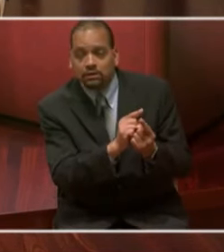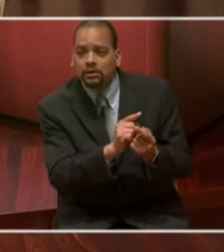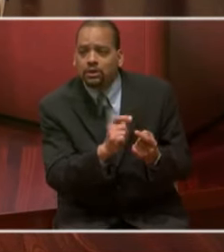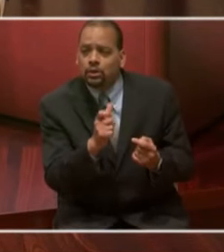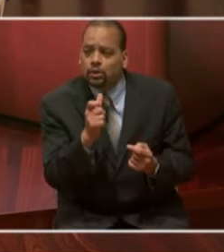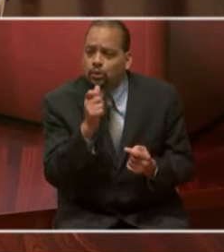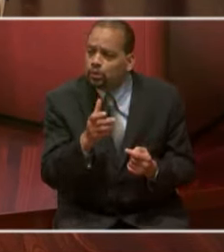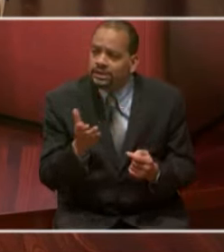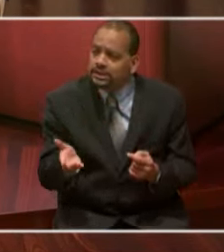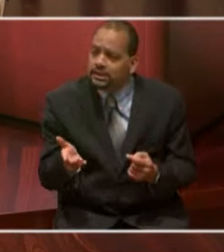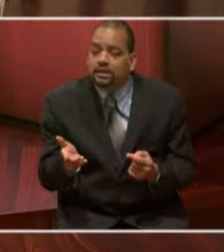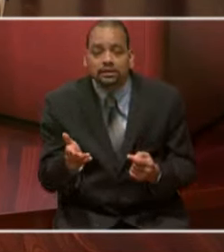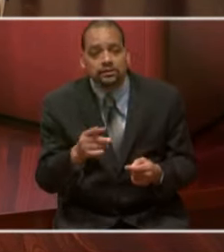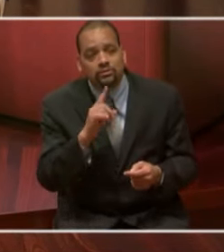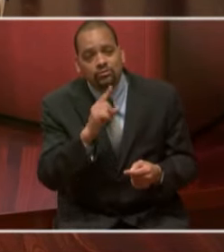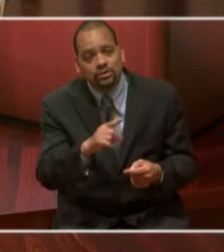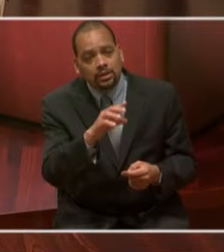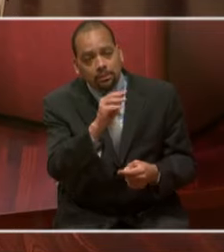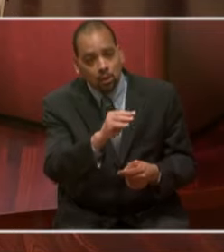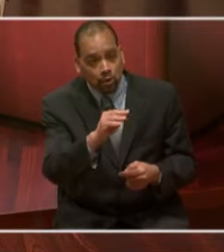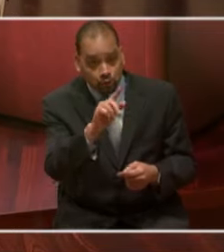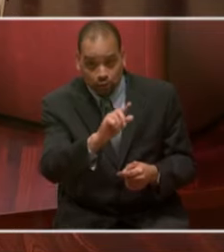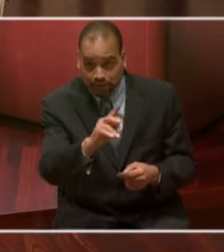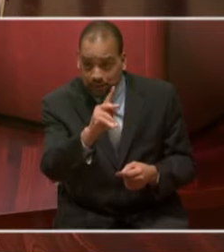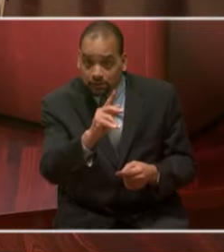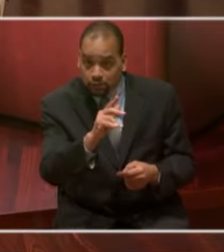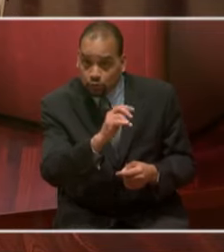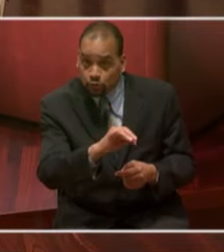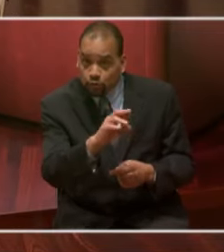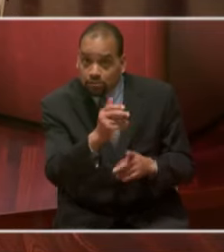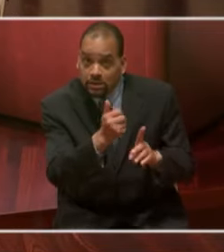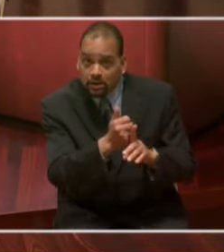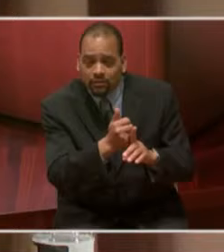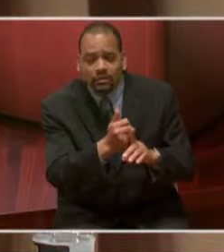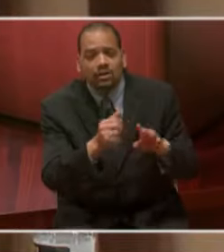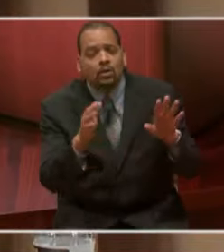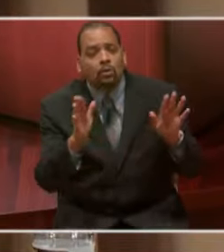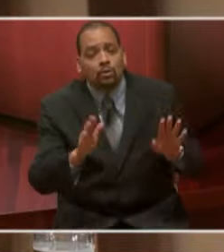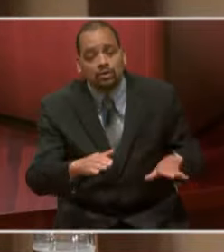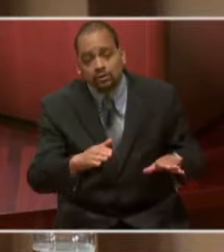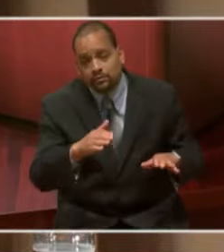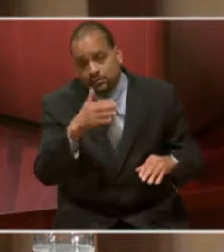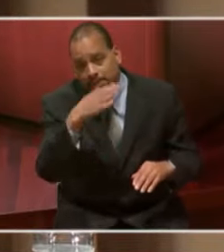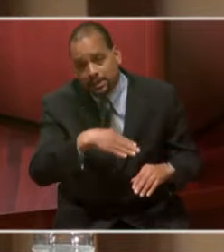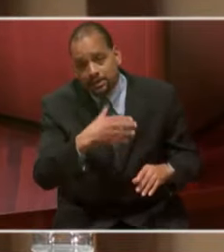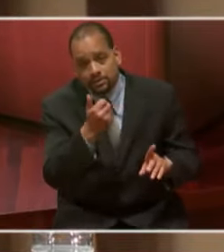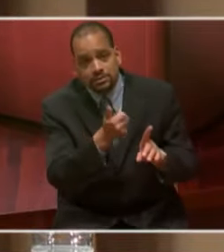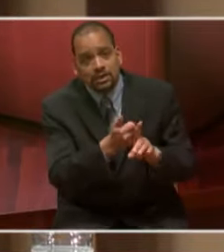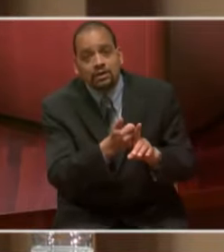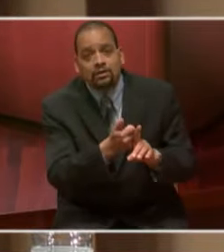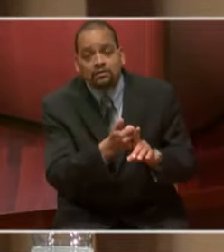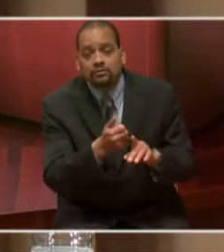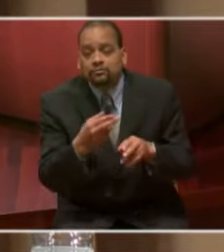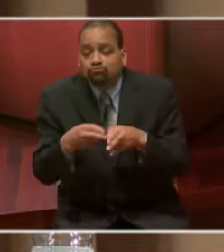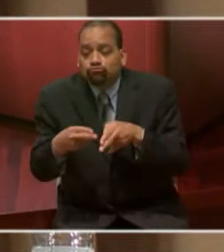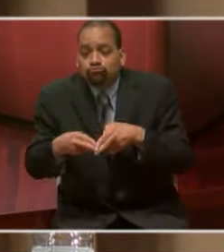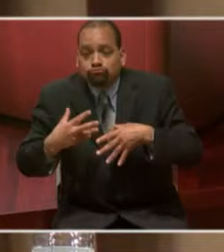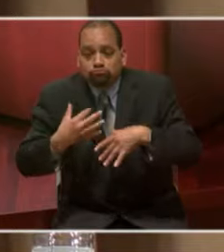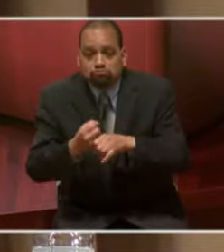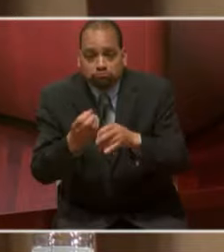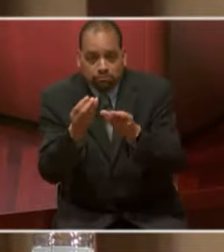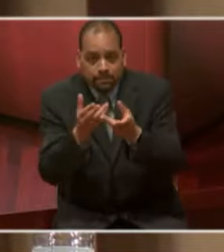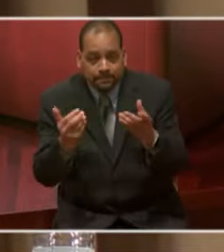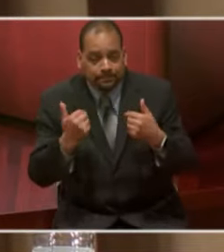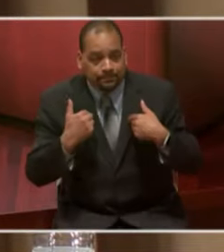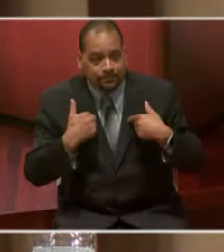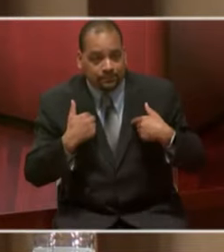Troy? Are you John Lewis?" And I said, "Dr. King, I am John Robert Lewis." I gave